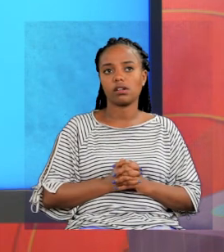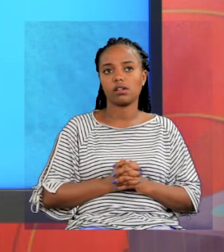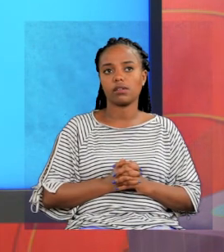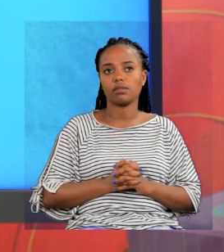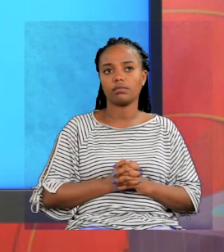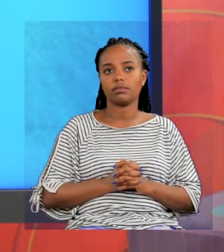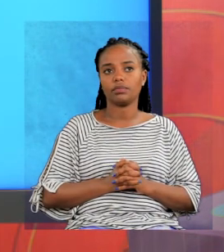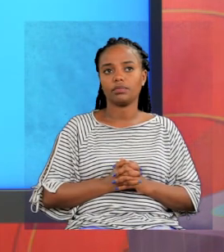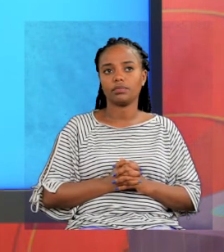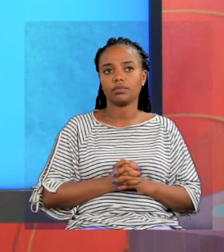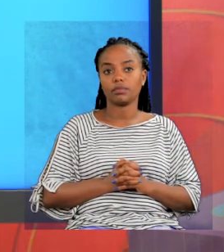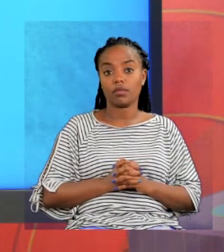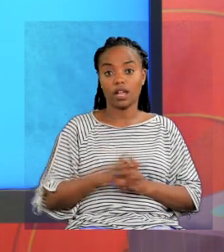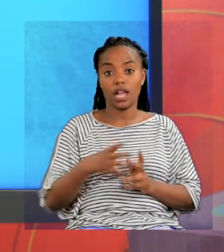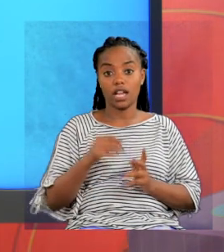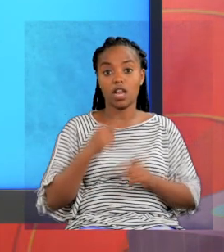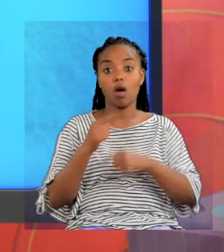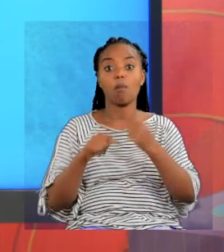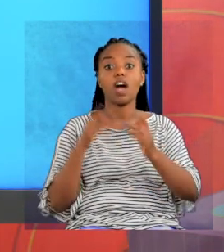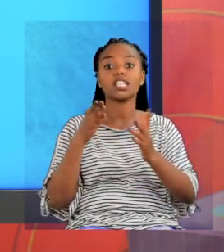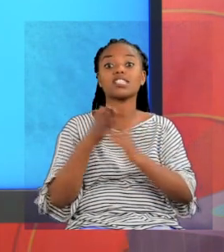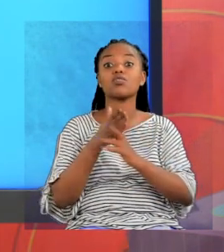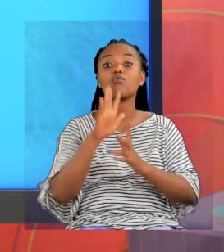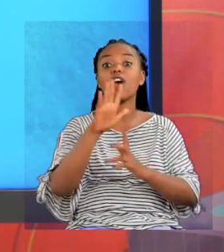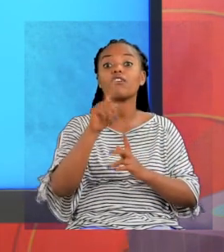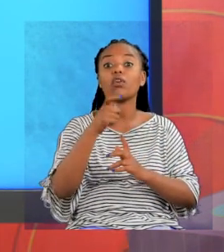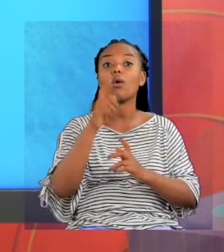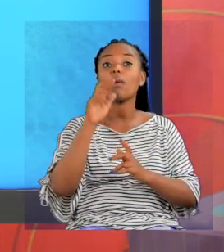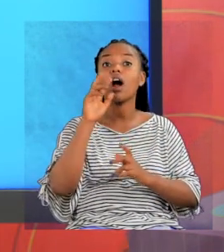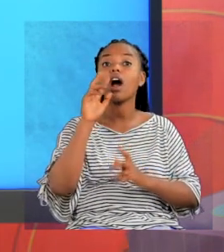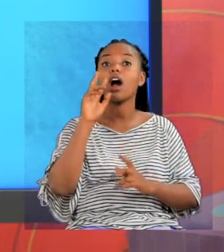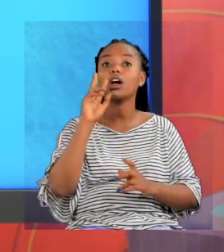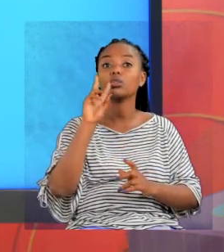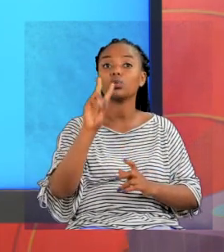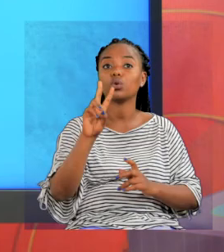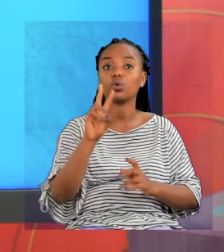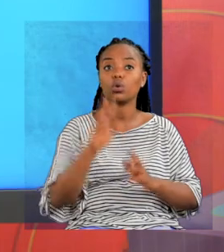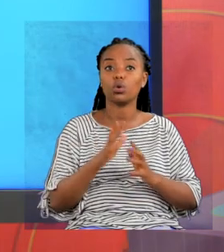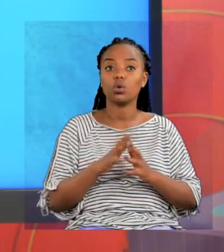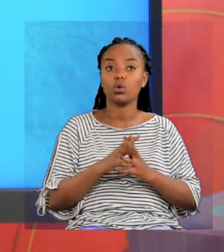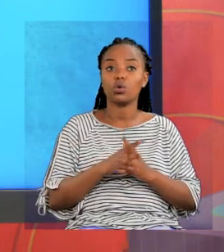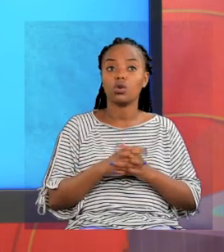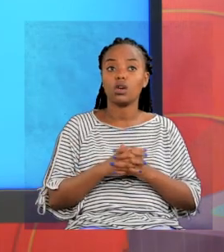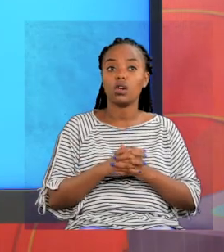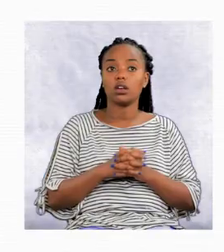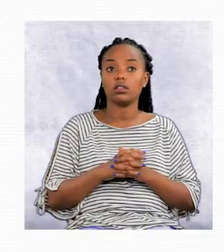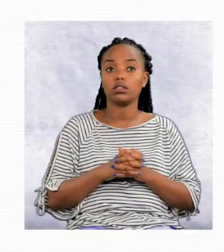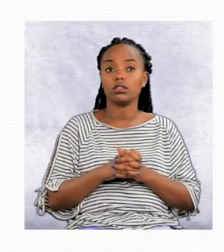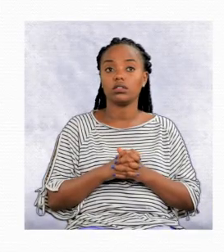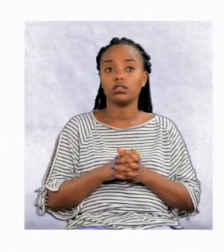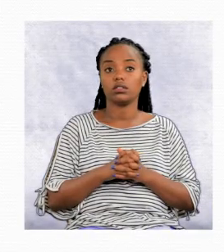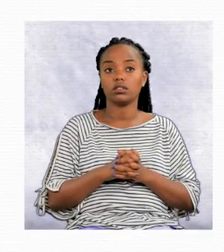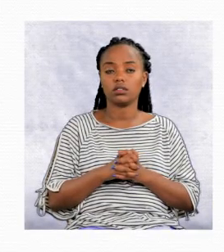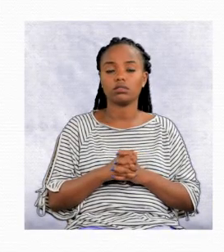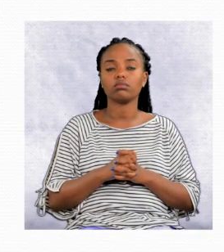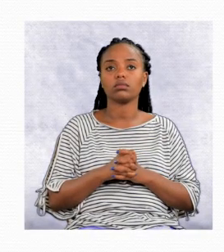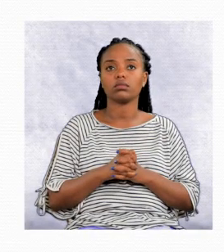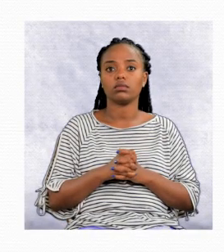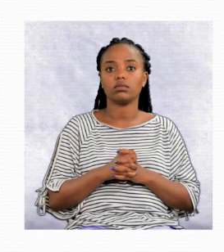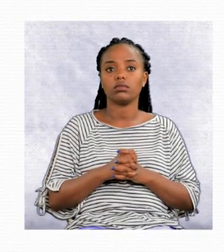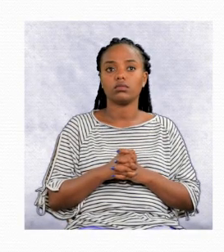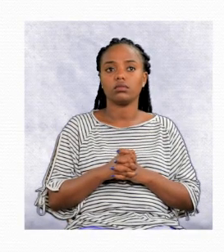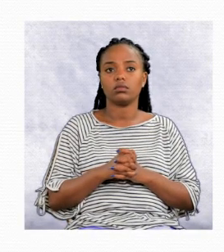And it passes through 5 comma 2. 5 comma 2, here is 5 between 4 and